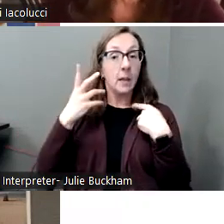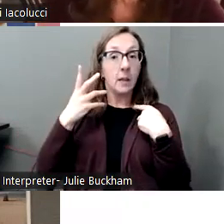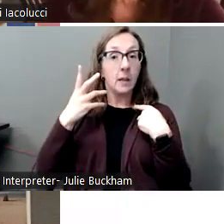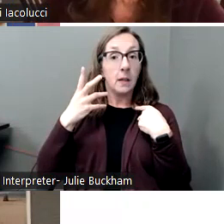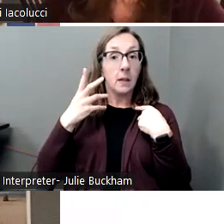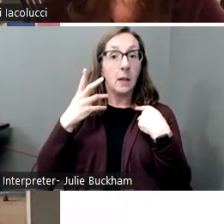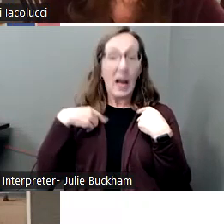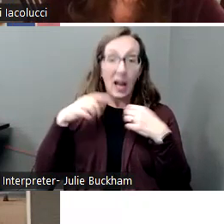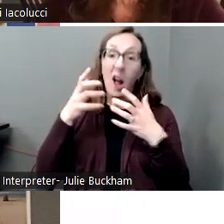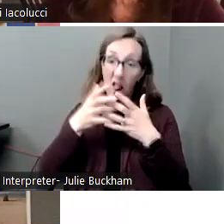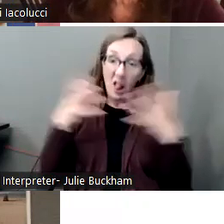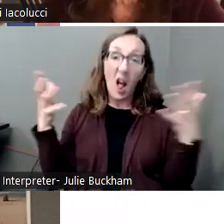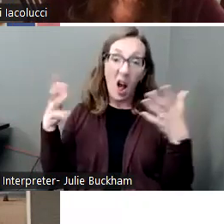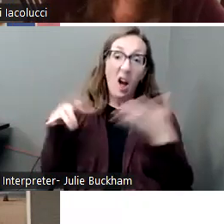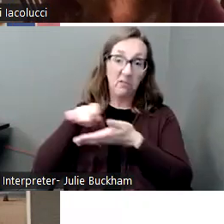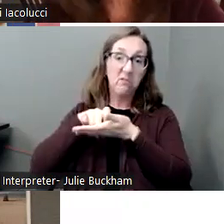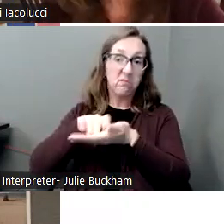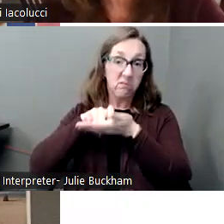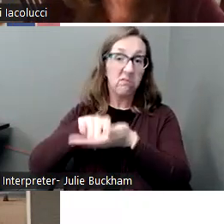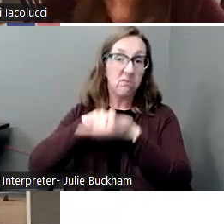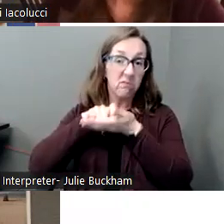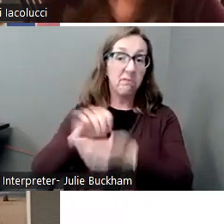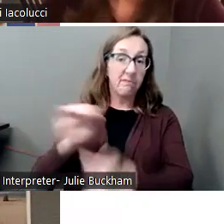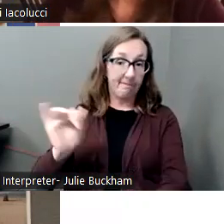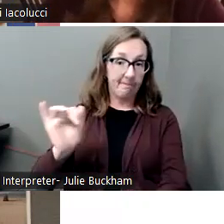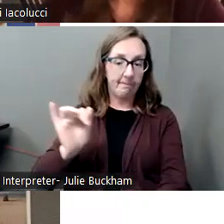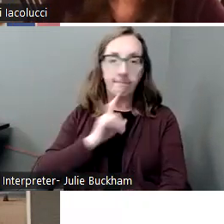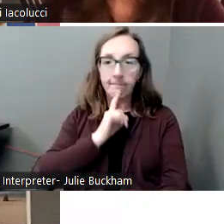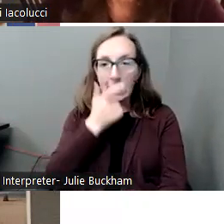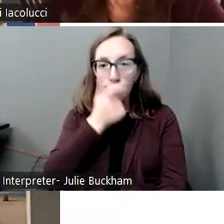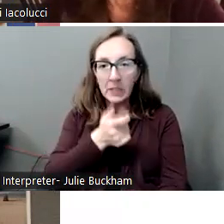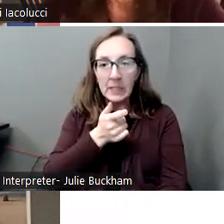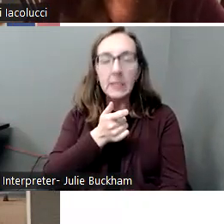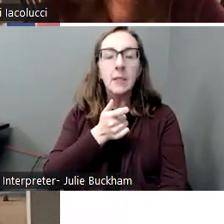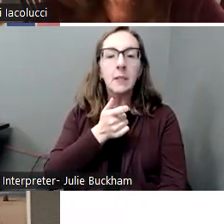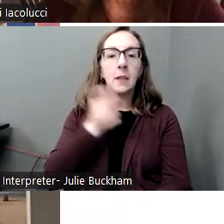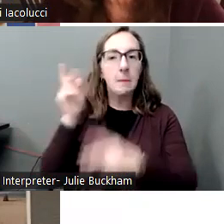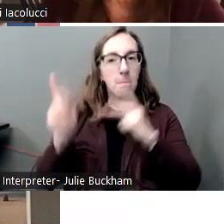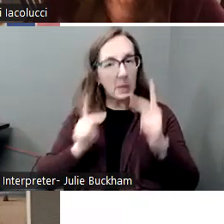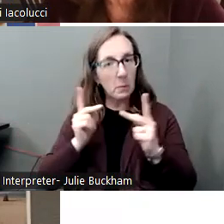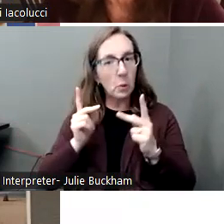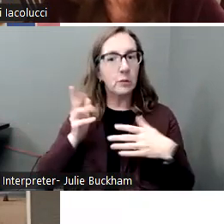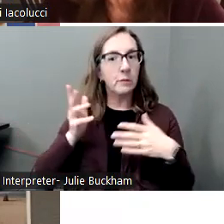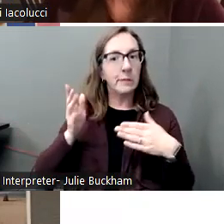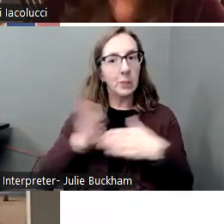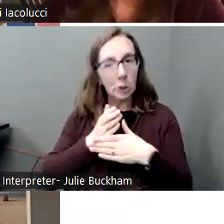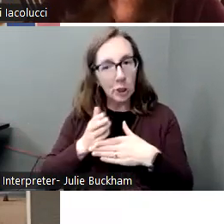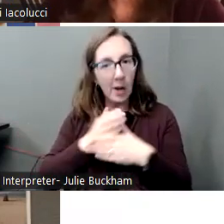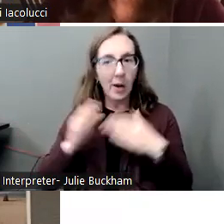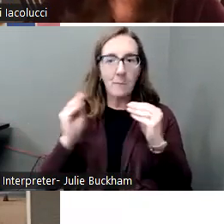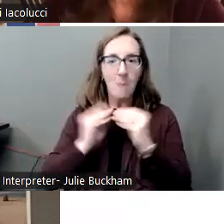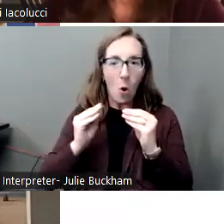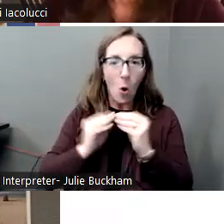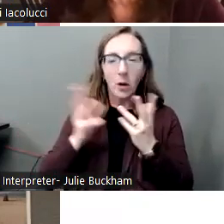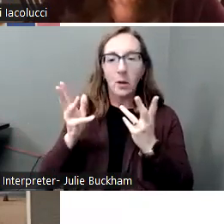had to do a lot of that as well. And it's pretty interesting because people seem to share share a lot more with you in writing that they do